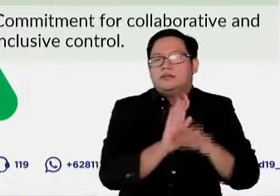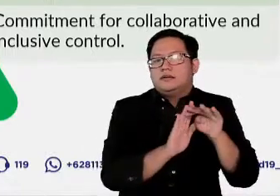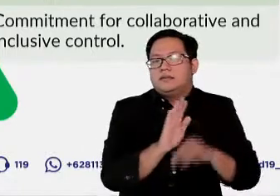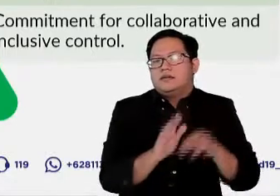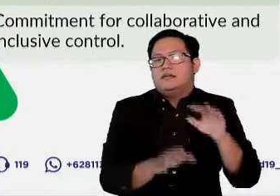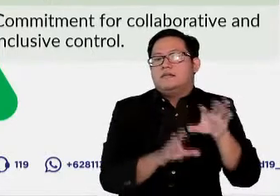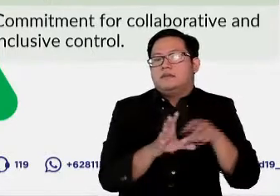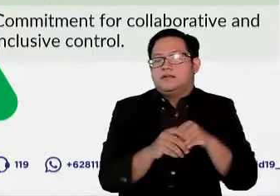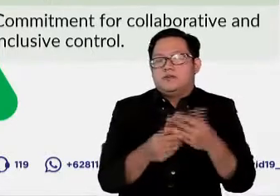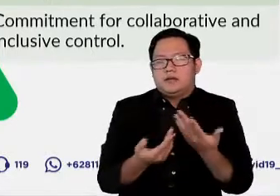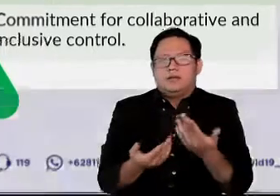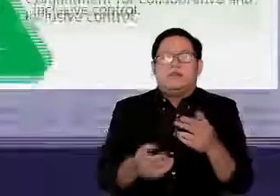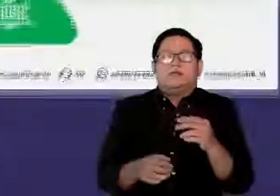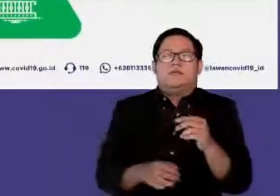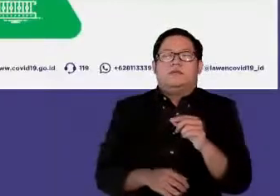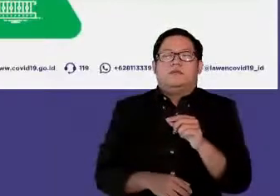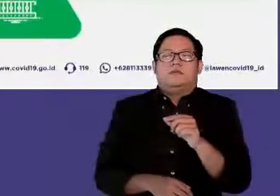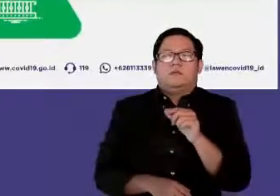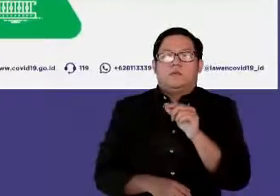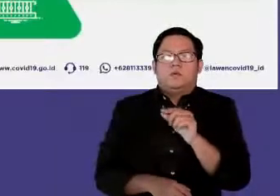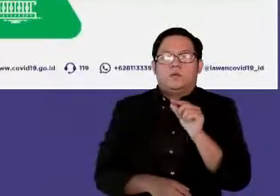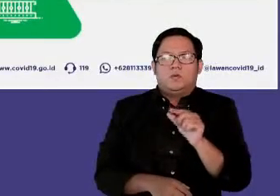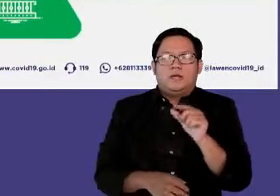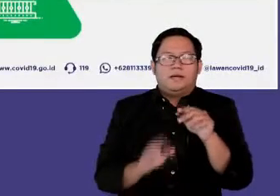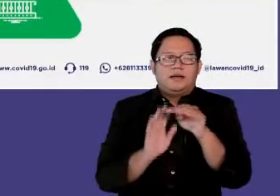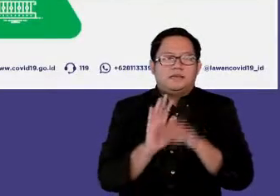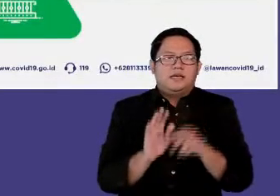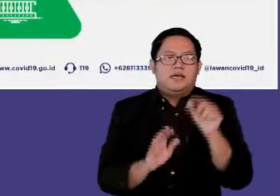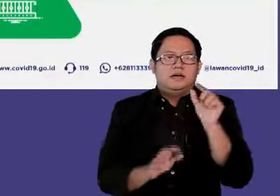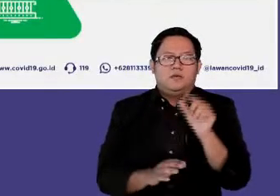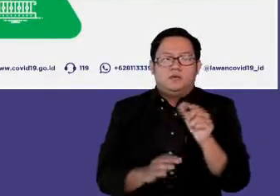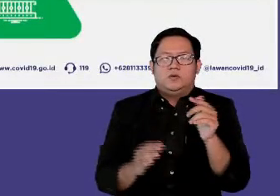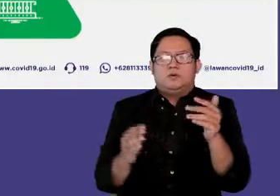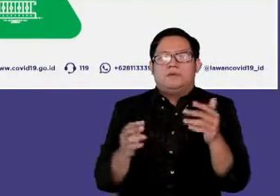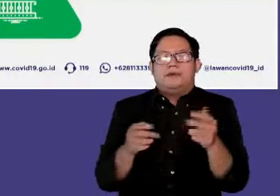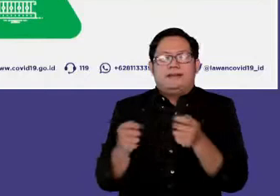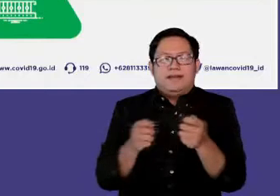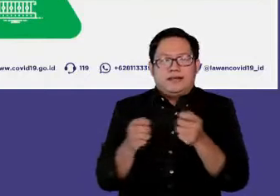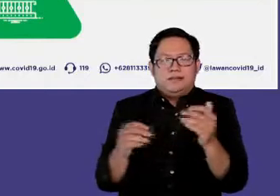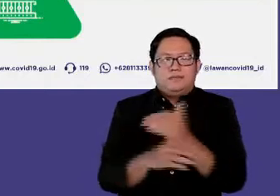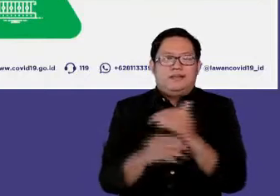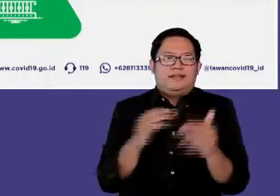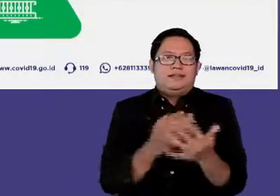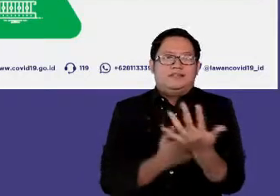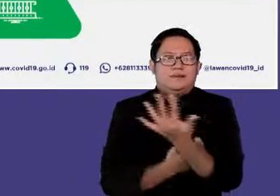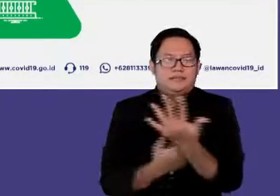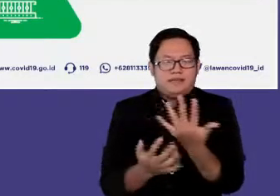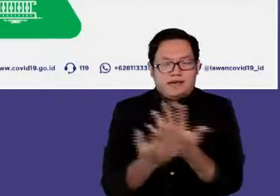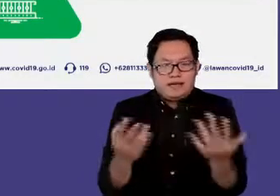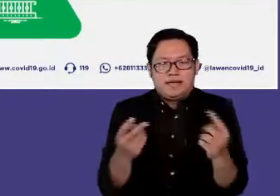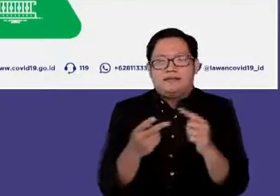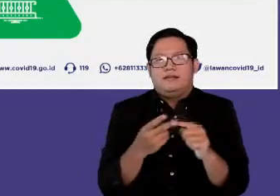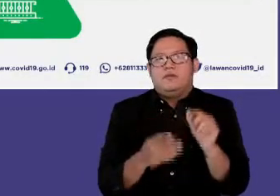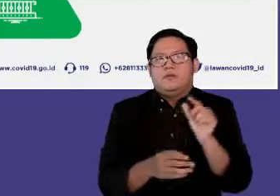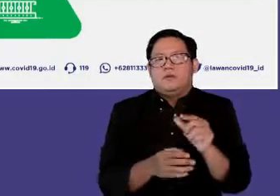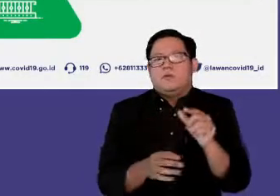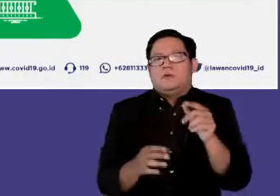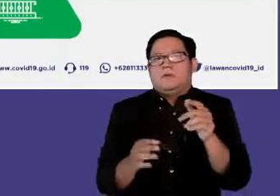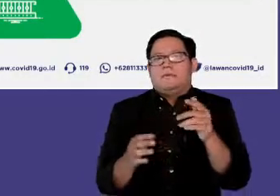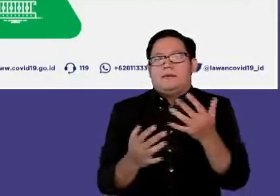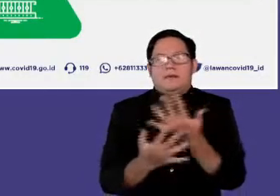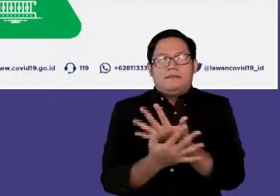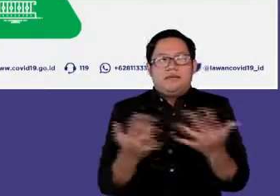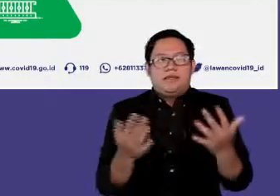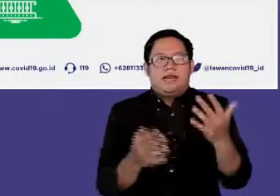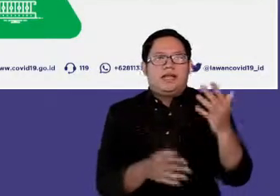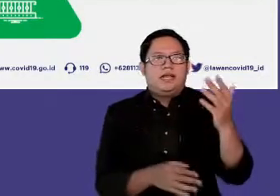international travelers, domestic travelers, and controlling people's activity at home, traveling, or when